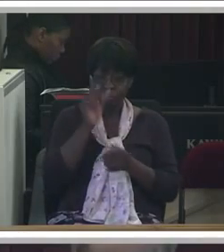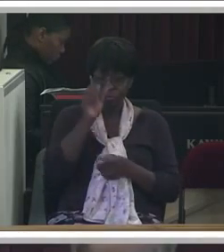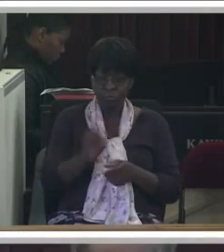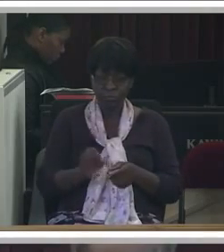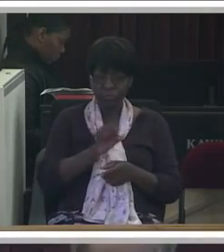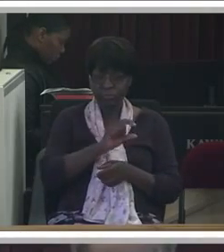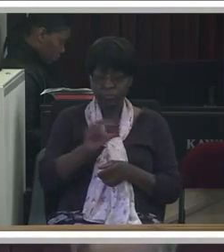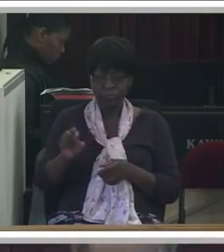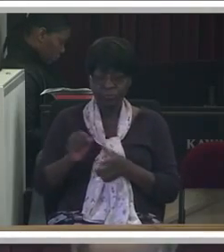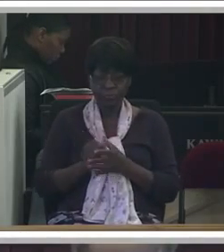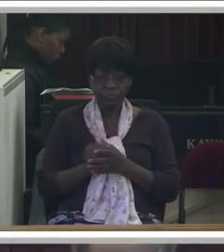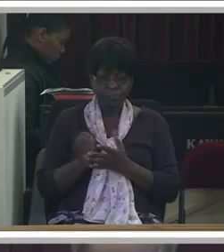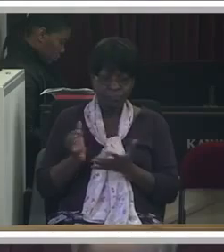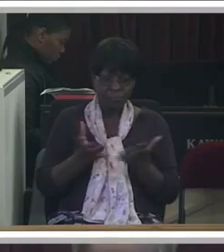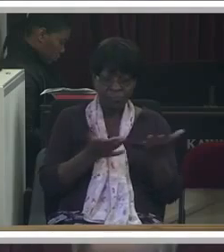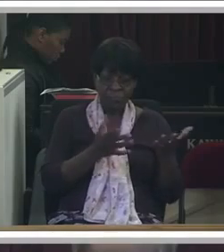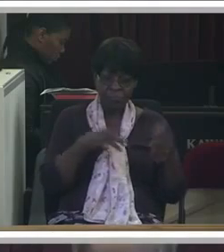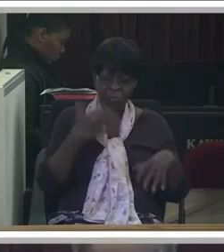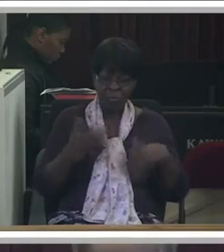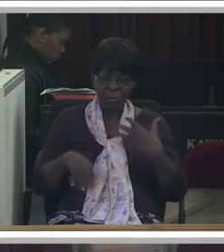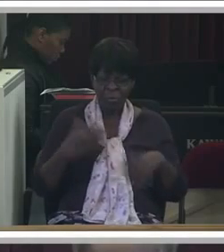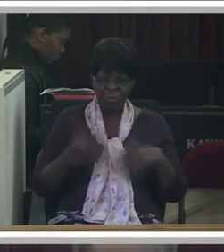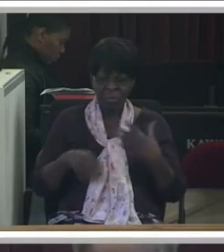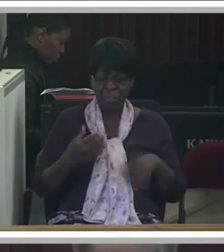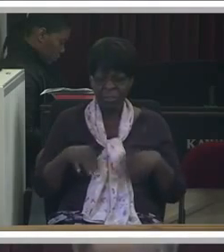it represents the agony and the pain.